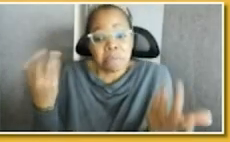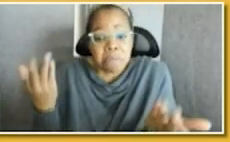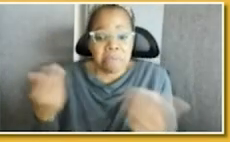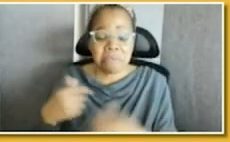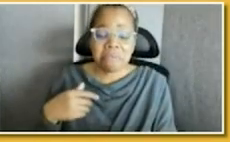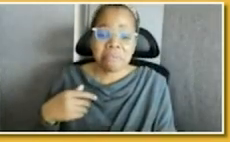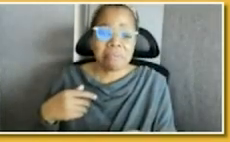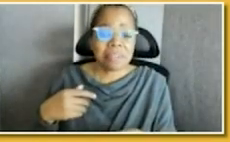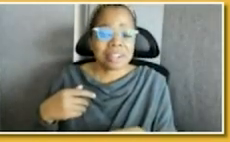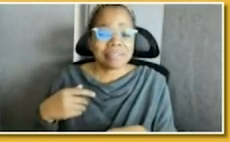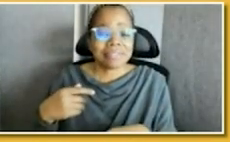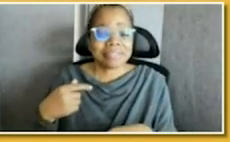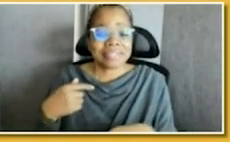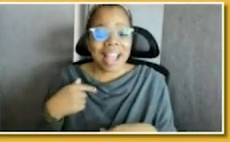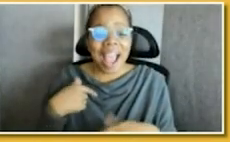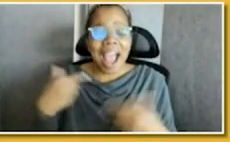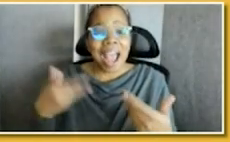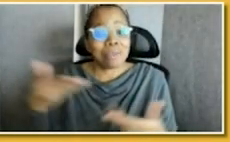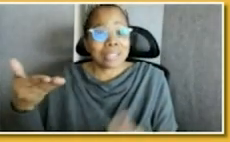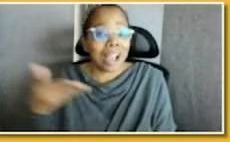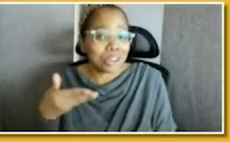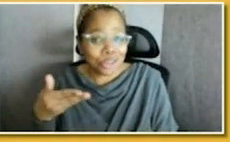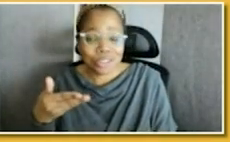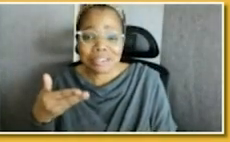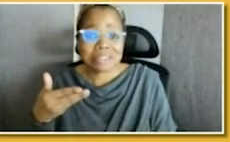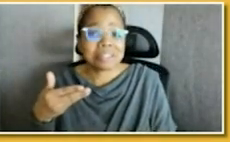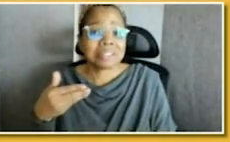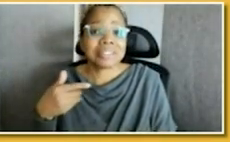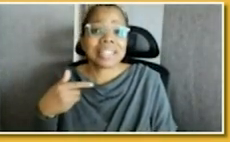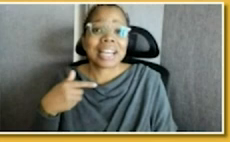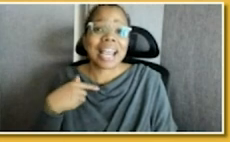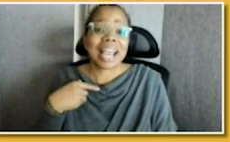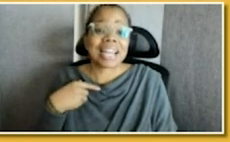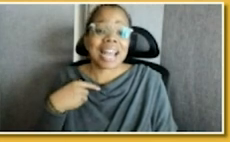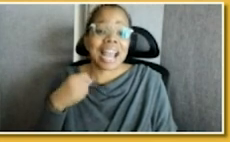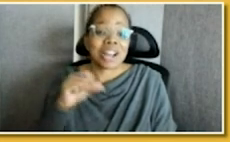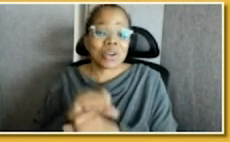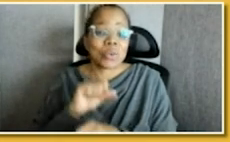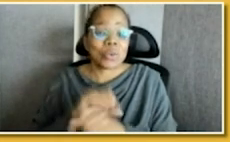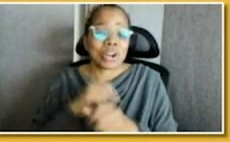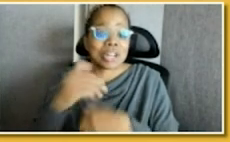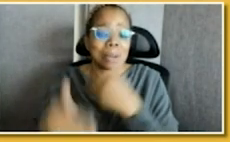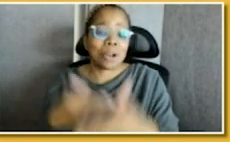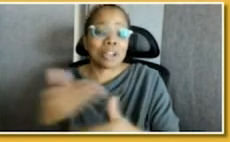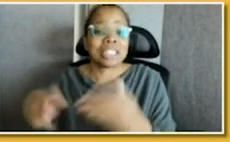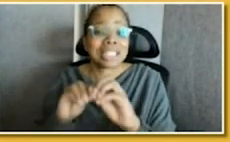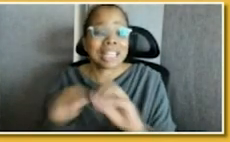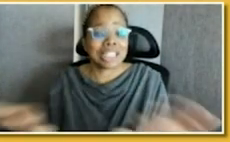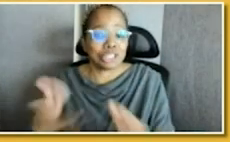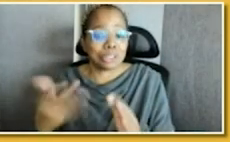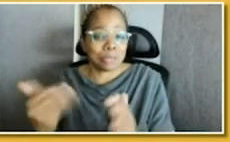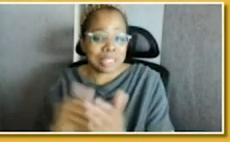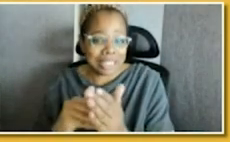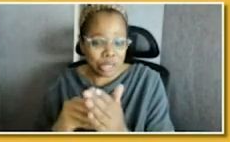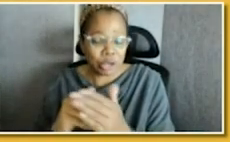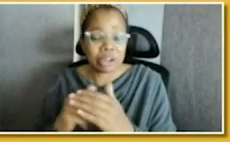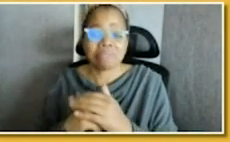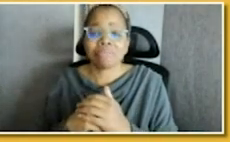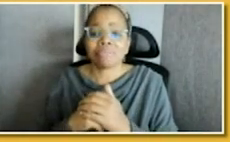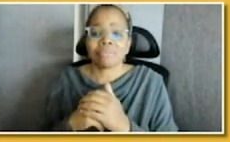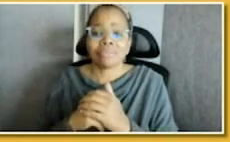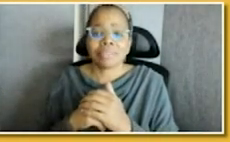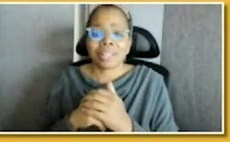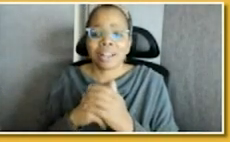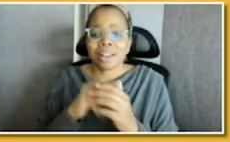hired and I got assigned to working in the processing and distribution center. And I was really amazed at what goes